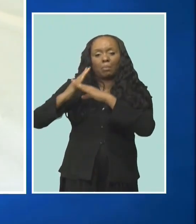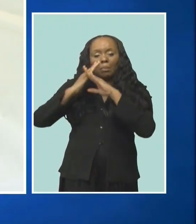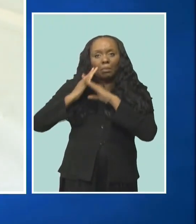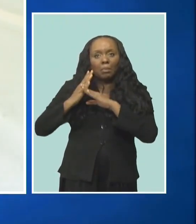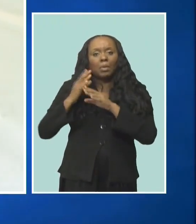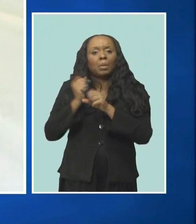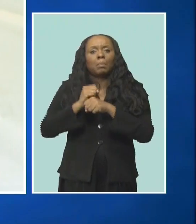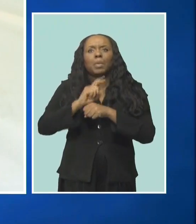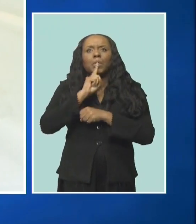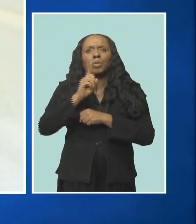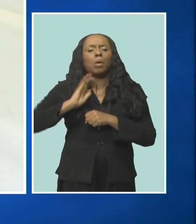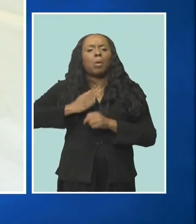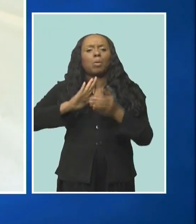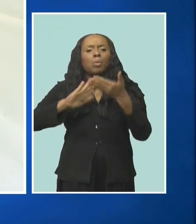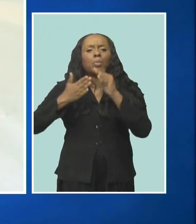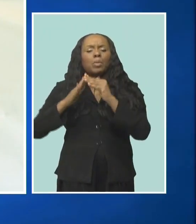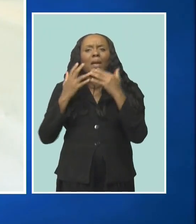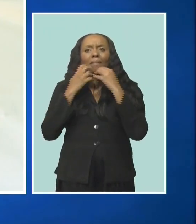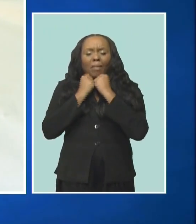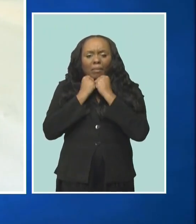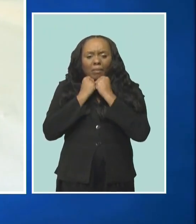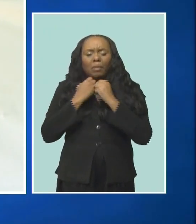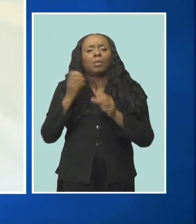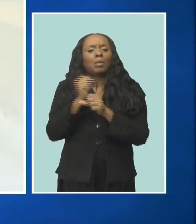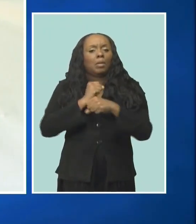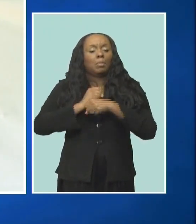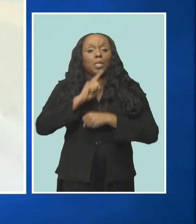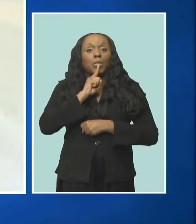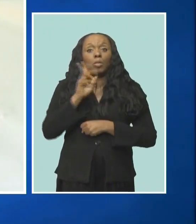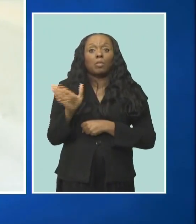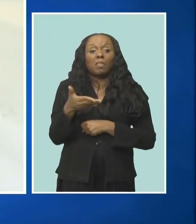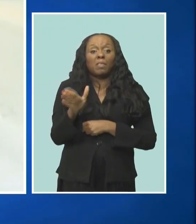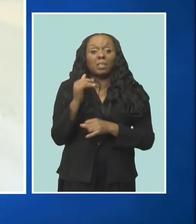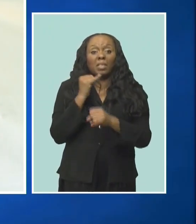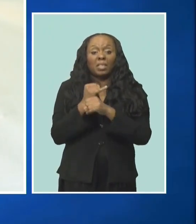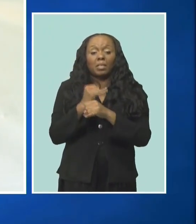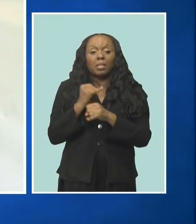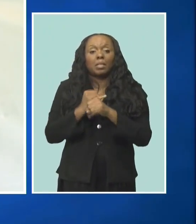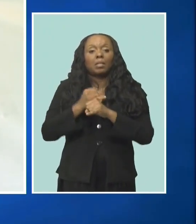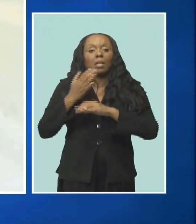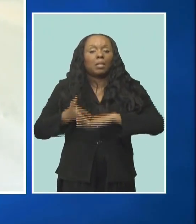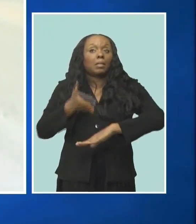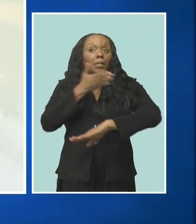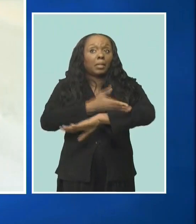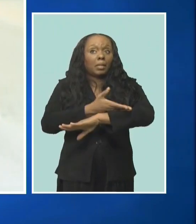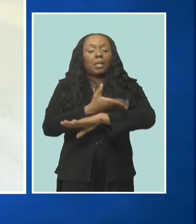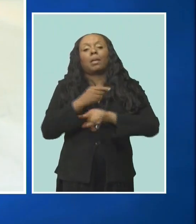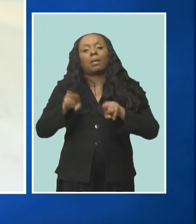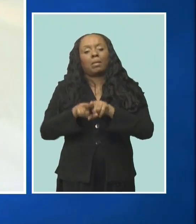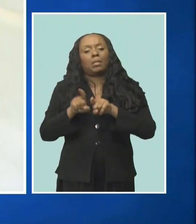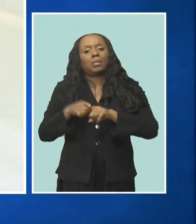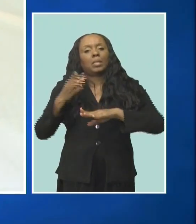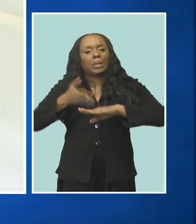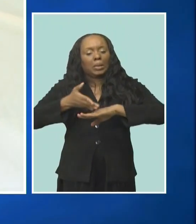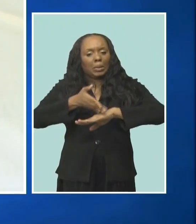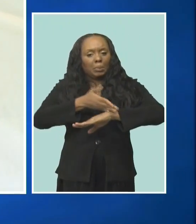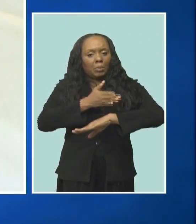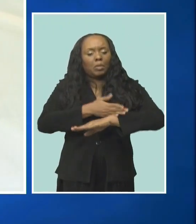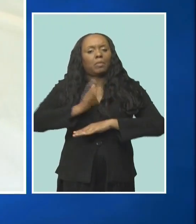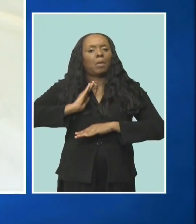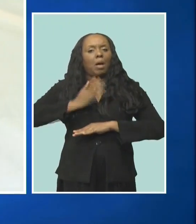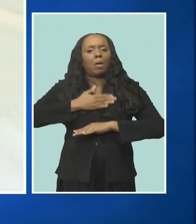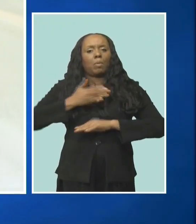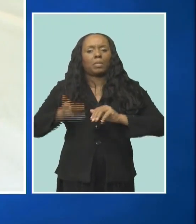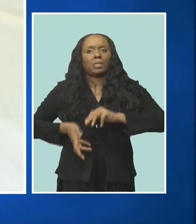valuable communities, ensuring the sustainable recovery of the fishing industry, and enhancing the country's disaster preparedness capacity, paving the way